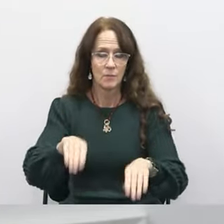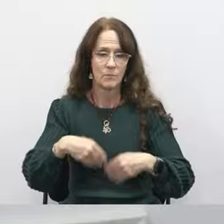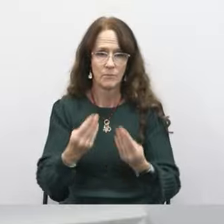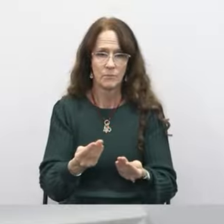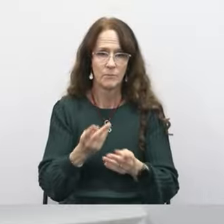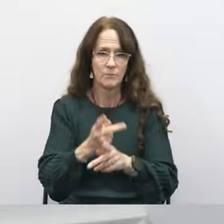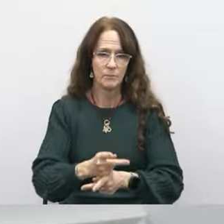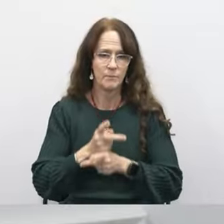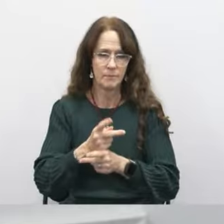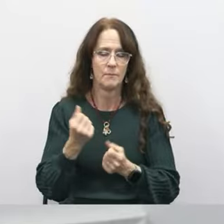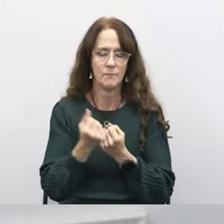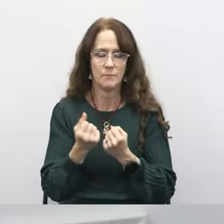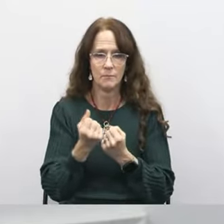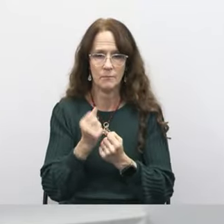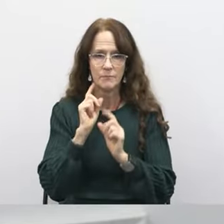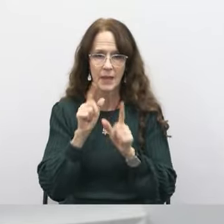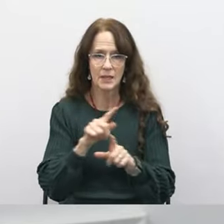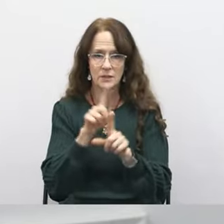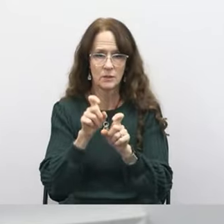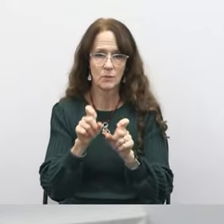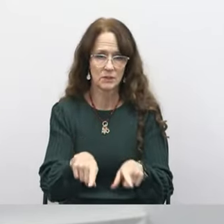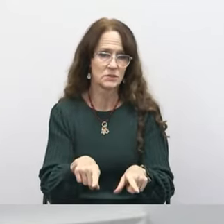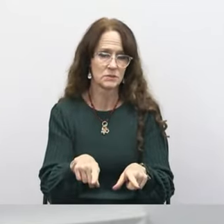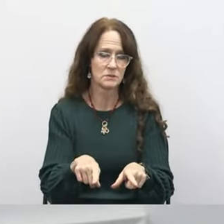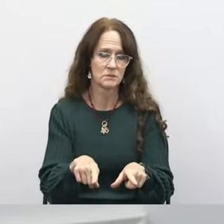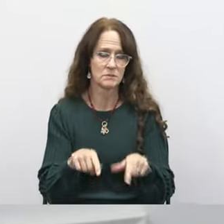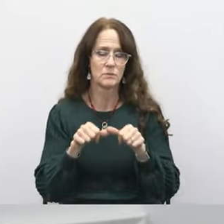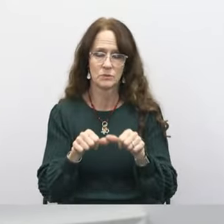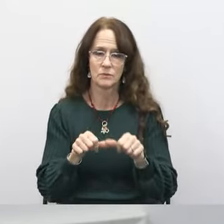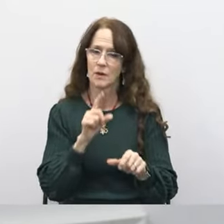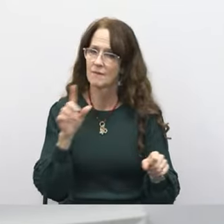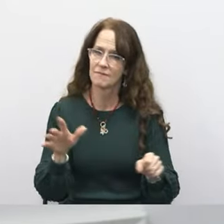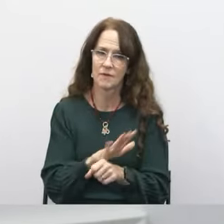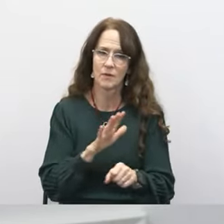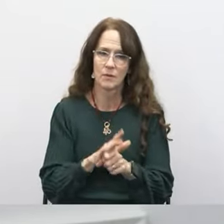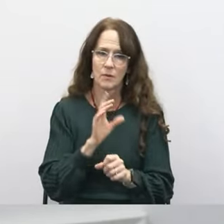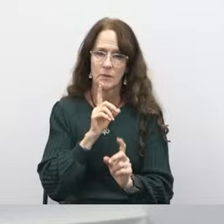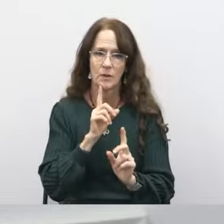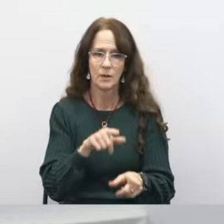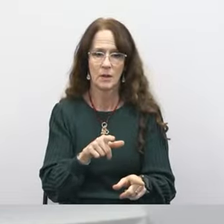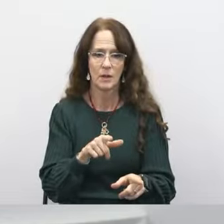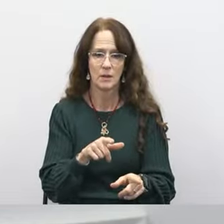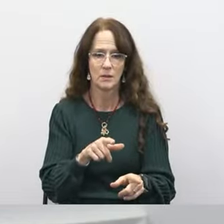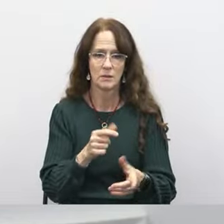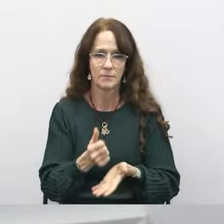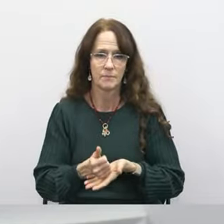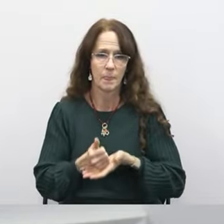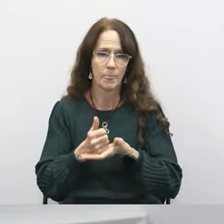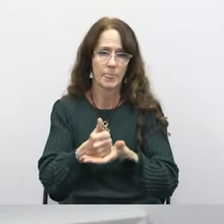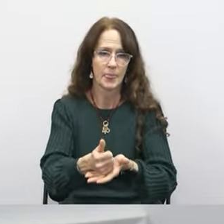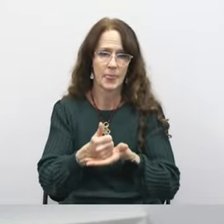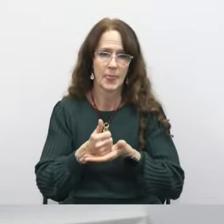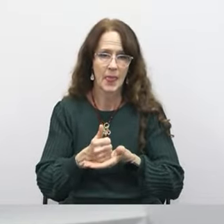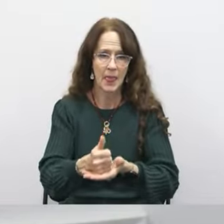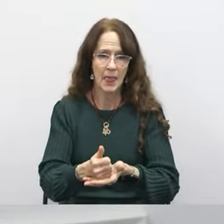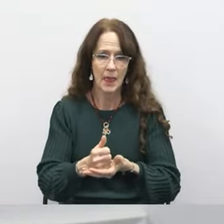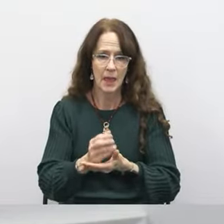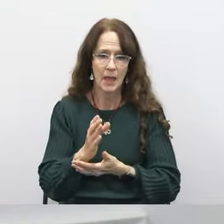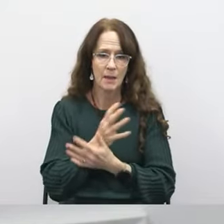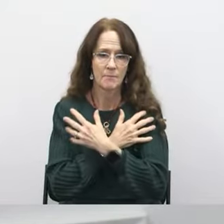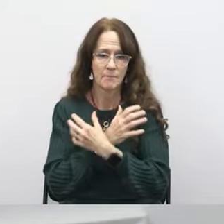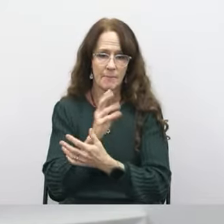and support and to answer questions. And so we remain fully committed to shepherding families to Bancroft Middle